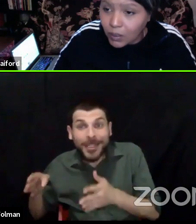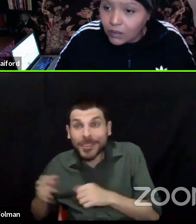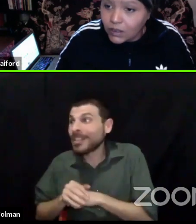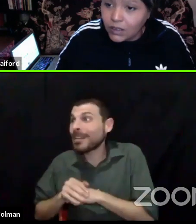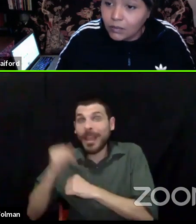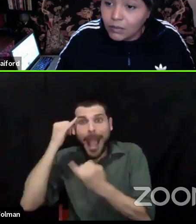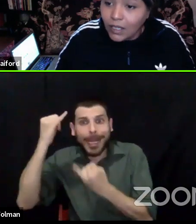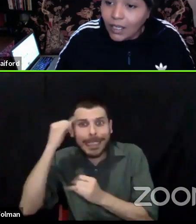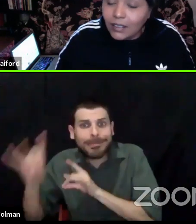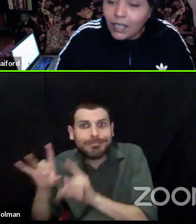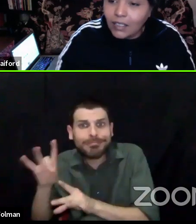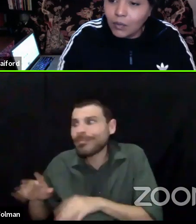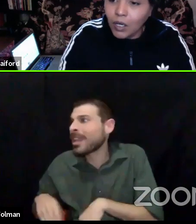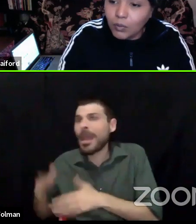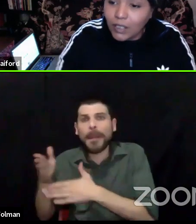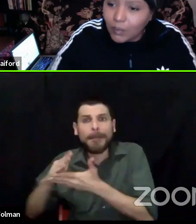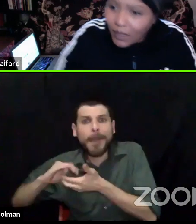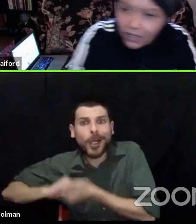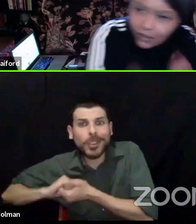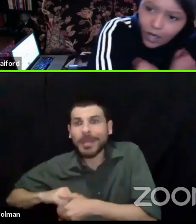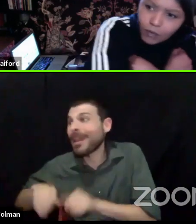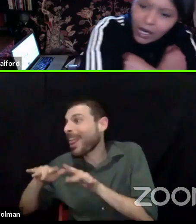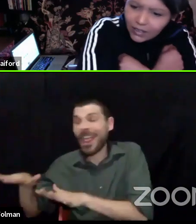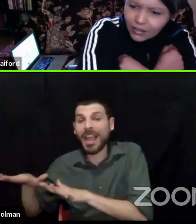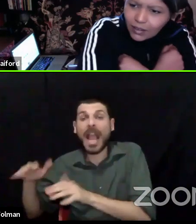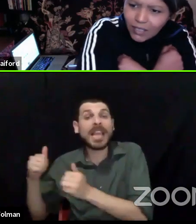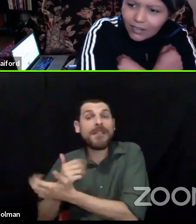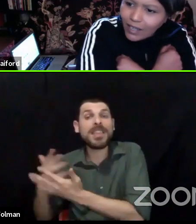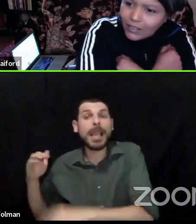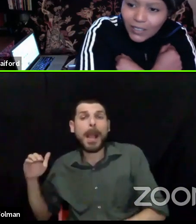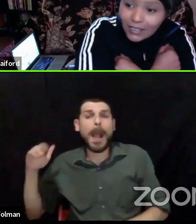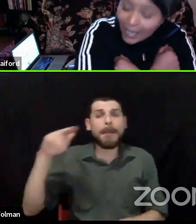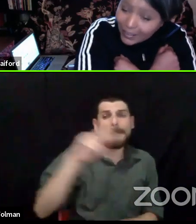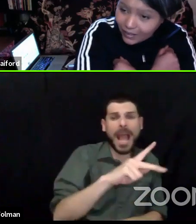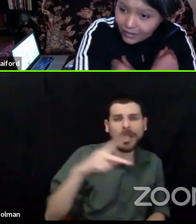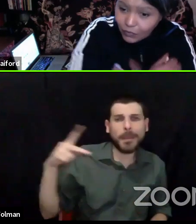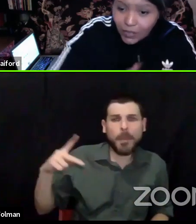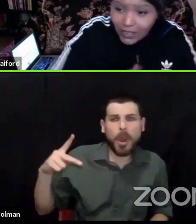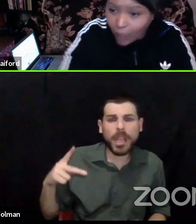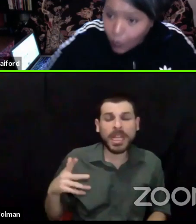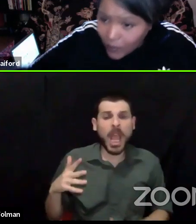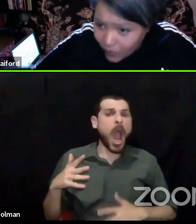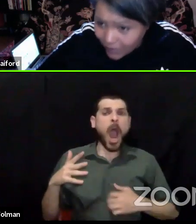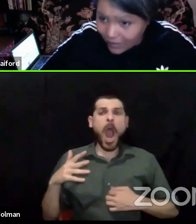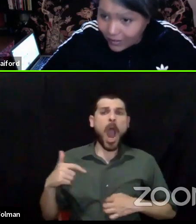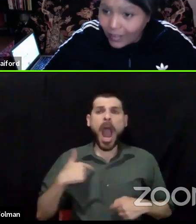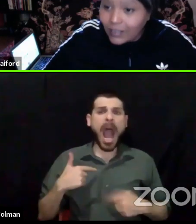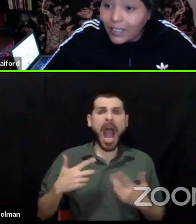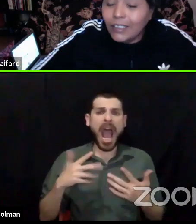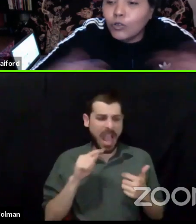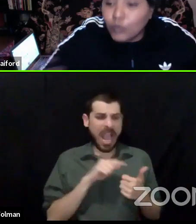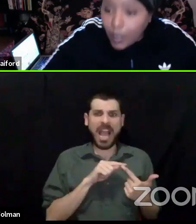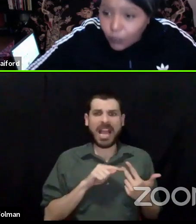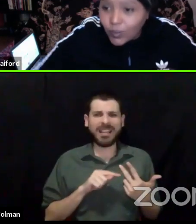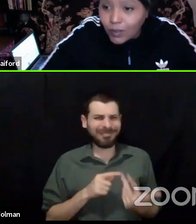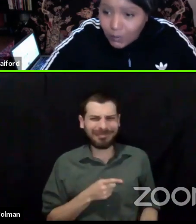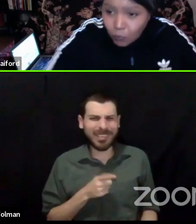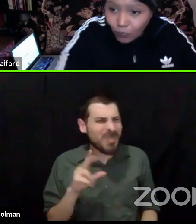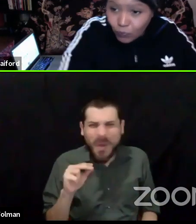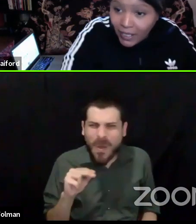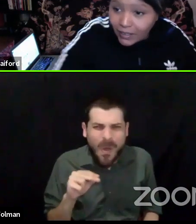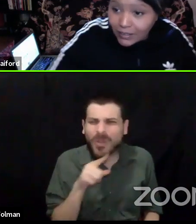the partnerships. And then I come home and everybody's like, nah, mine. And I'm like, nah, you ain't got nothing if you ain't open with it. Like, you grow